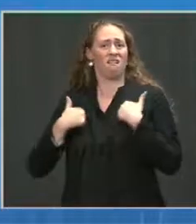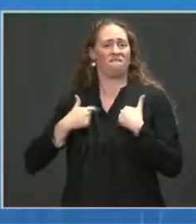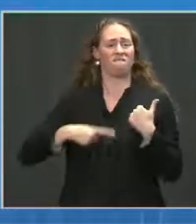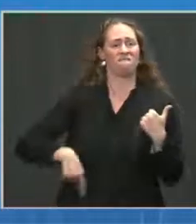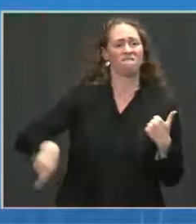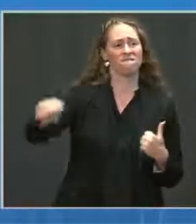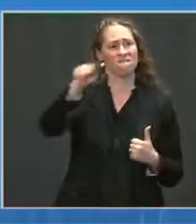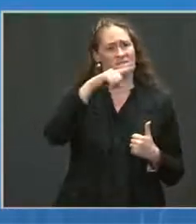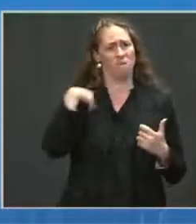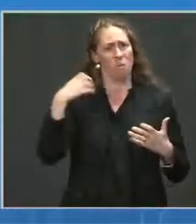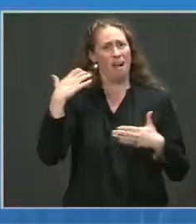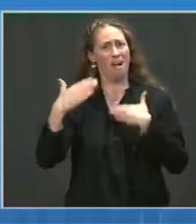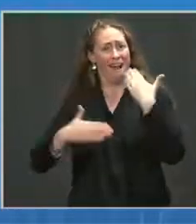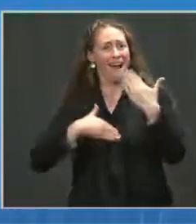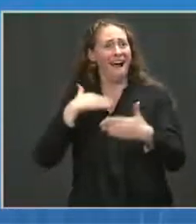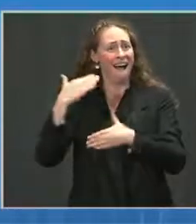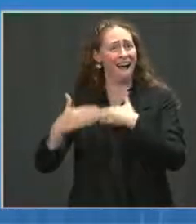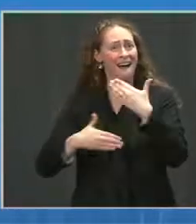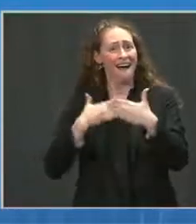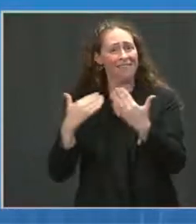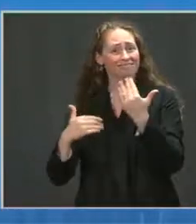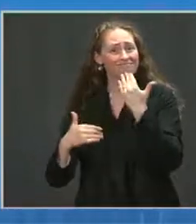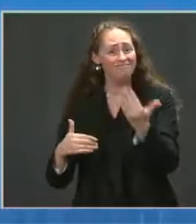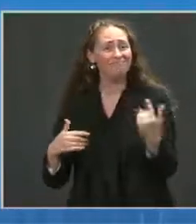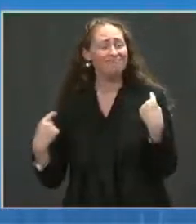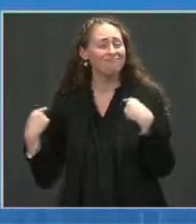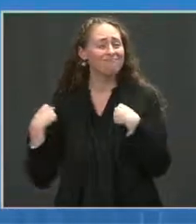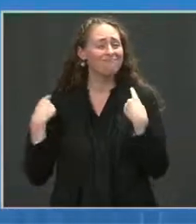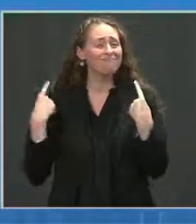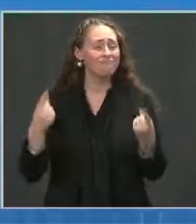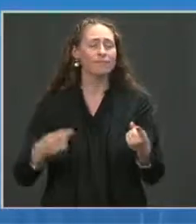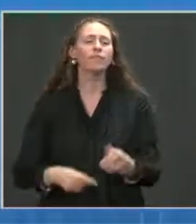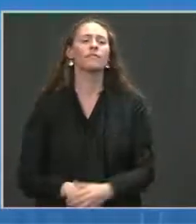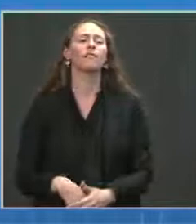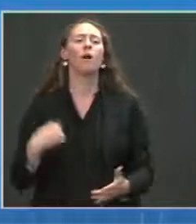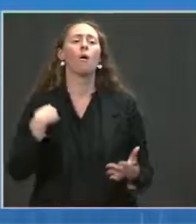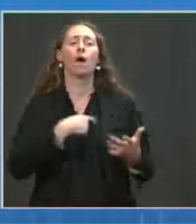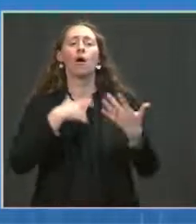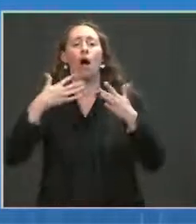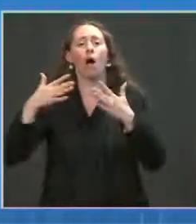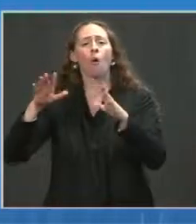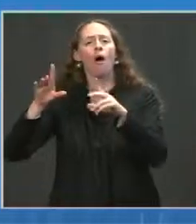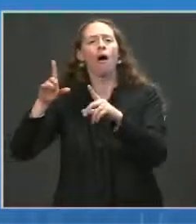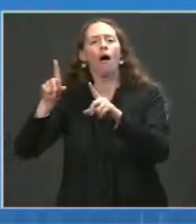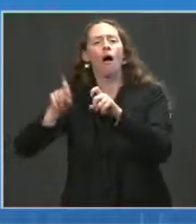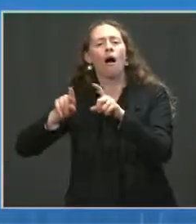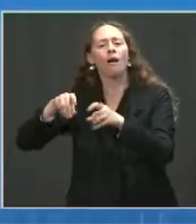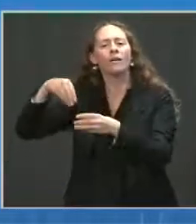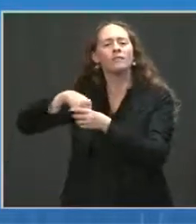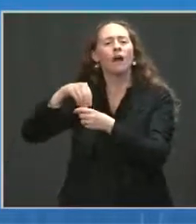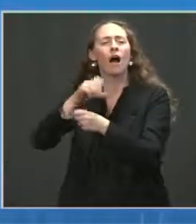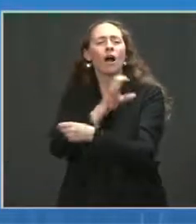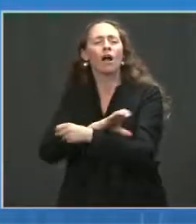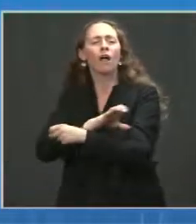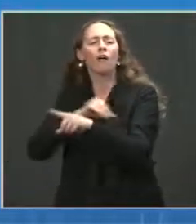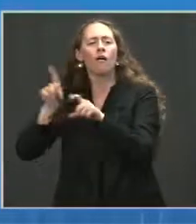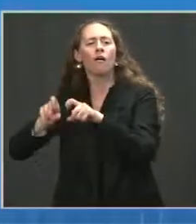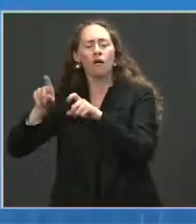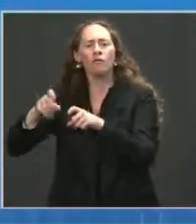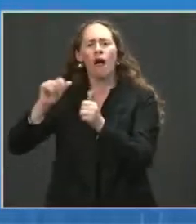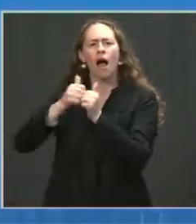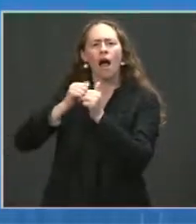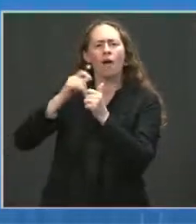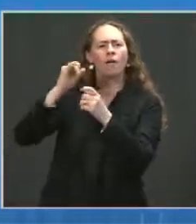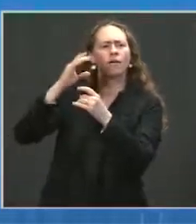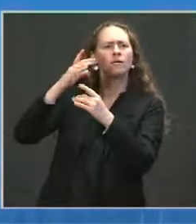that's terrific. What they weren't studied in the clinical trials as to whether they prevent transmission. Initially, they did with Alpha.